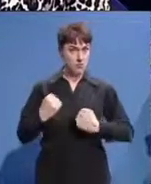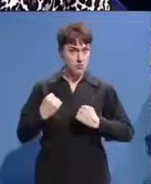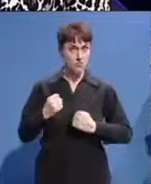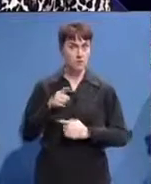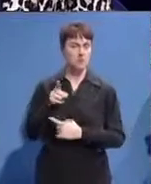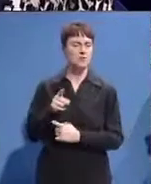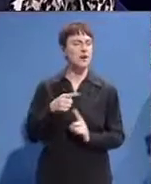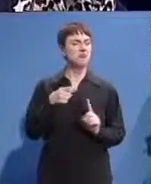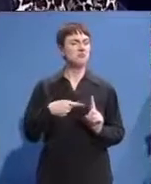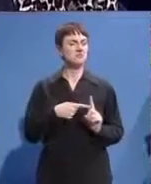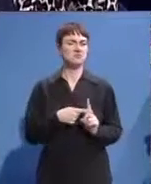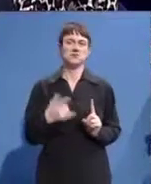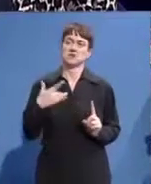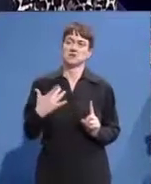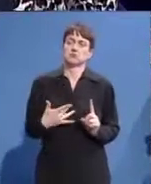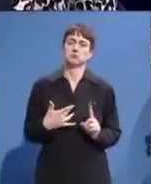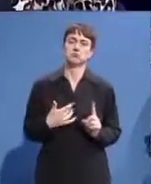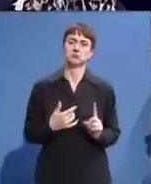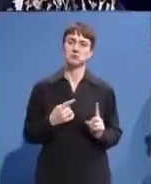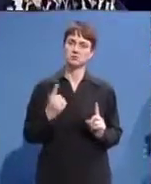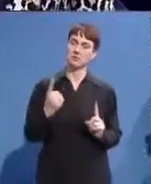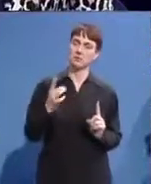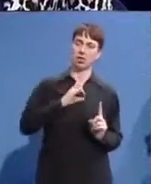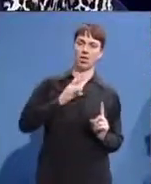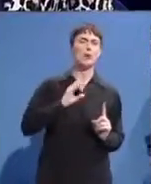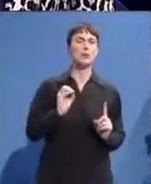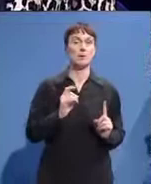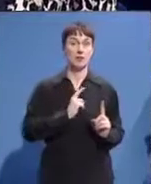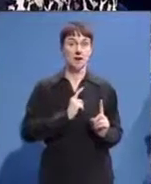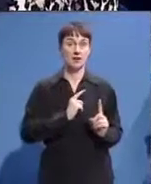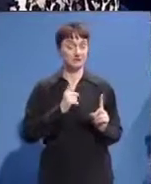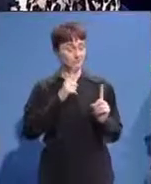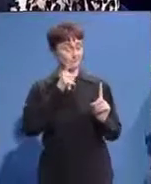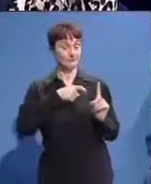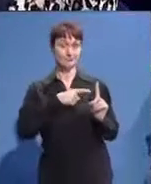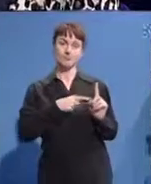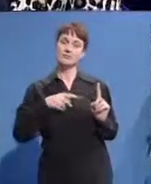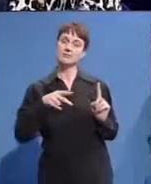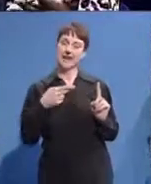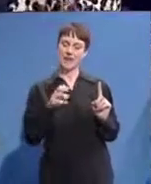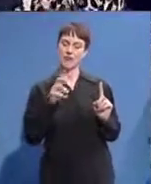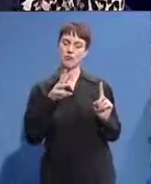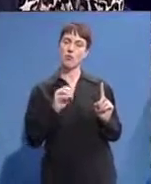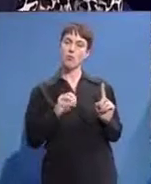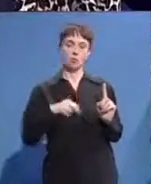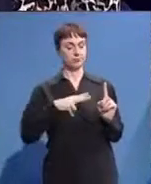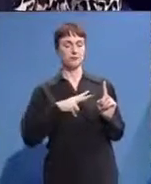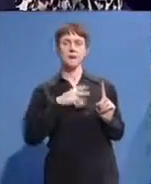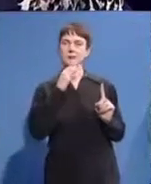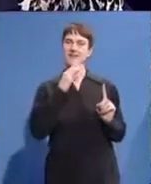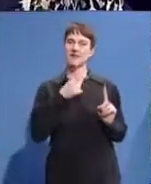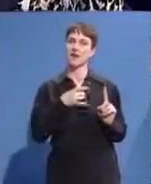young Madiba not intimidated by them? Heroes are often described as people who are not afraid of what they are. So over to Mr.